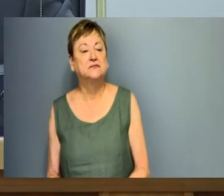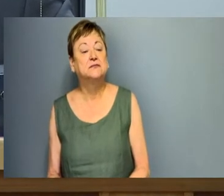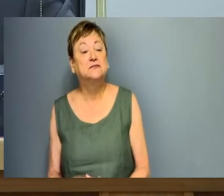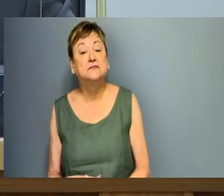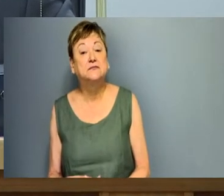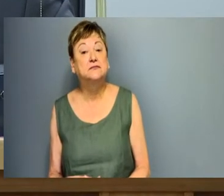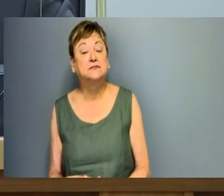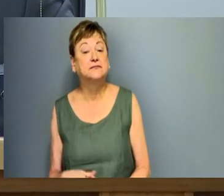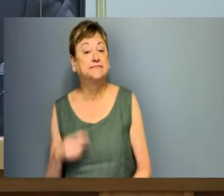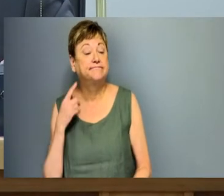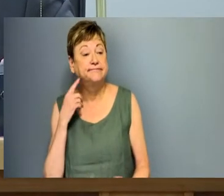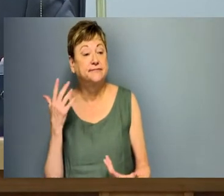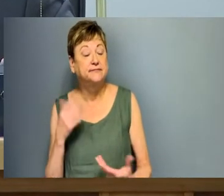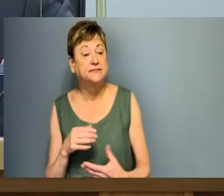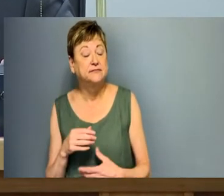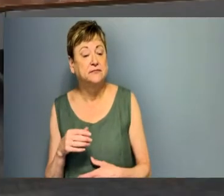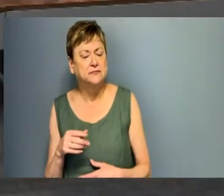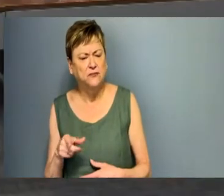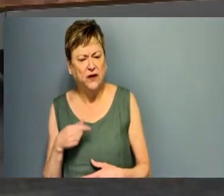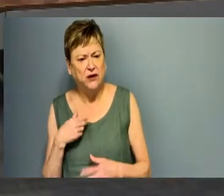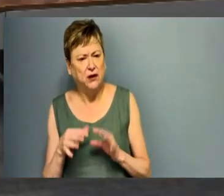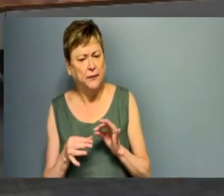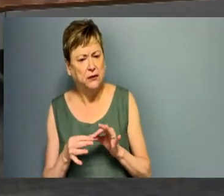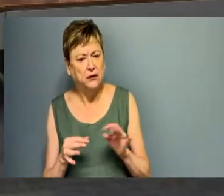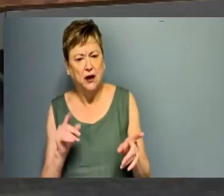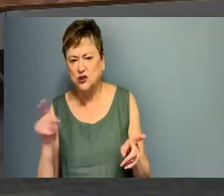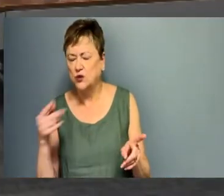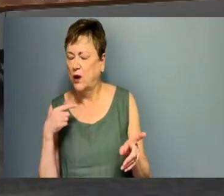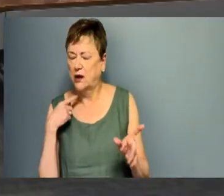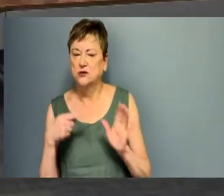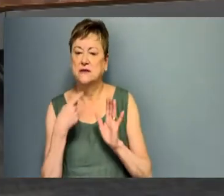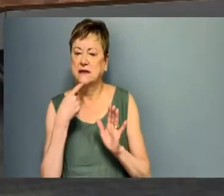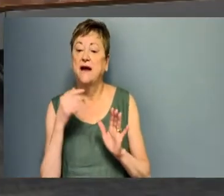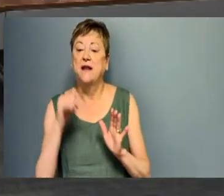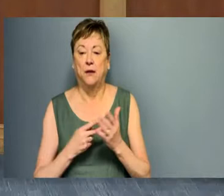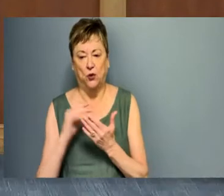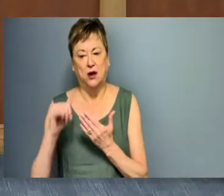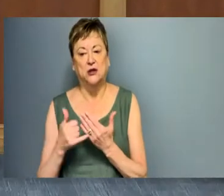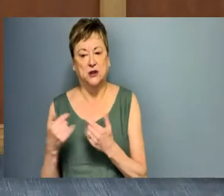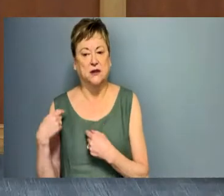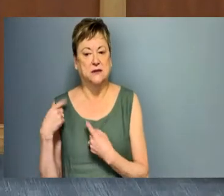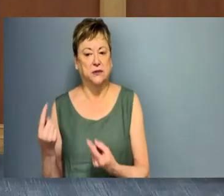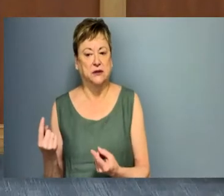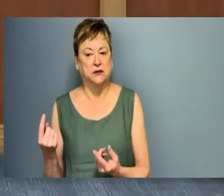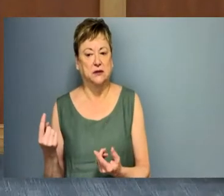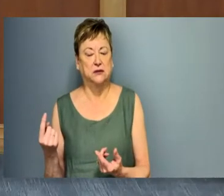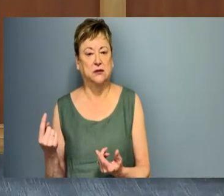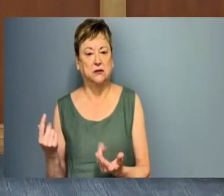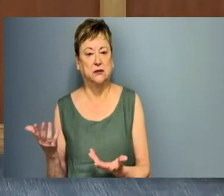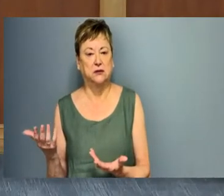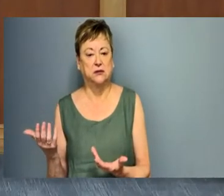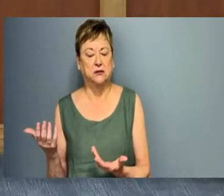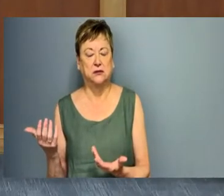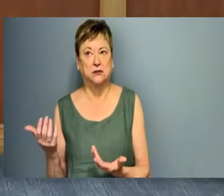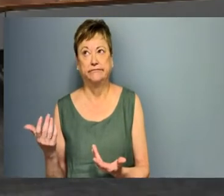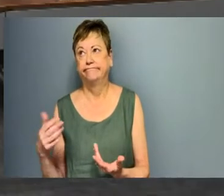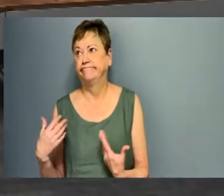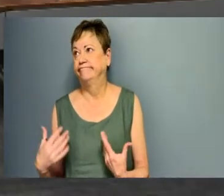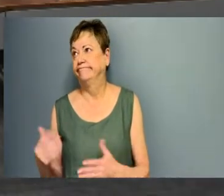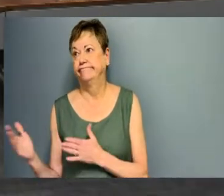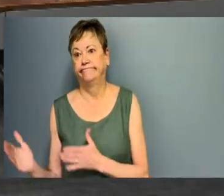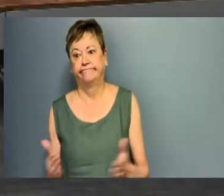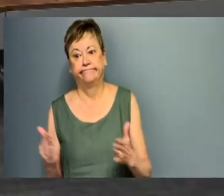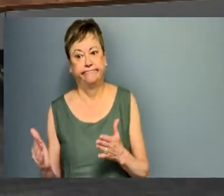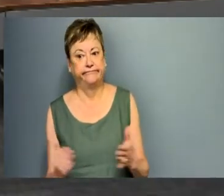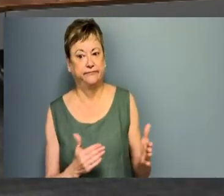2.1. Yeah, good. Ms. McKevitt had a comment? No, I just wanted to point out that this project's been in the works for,